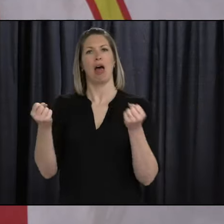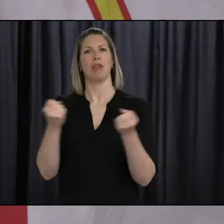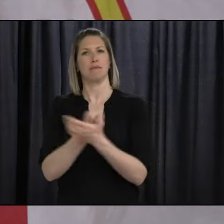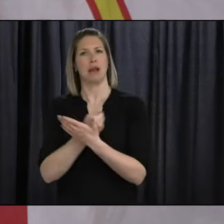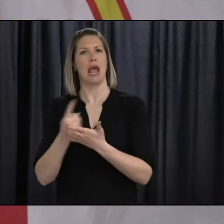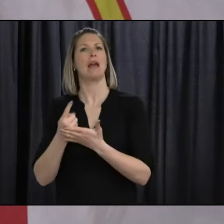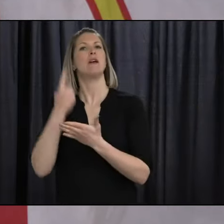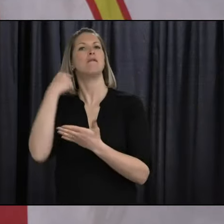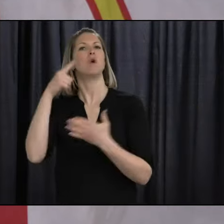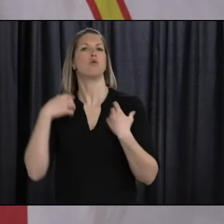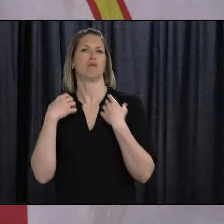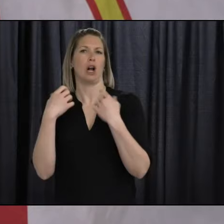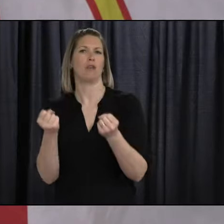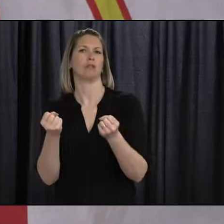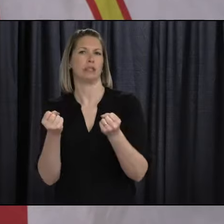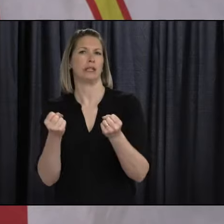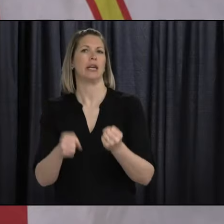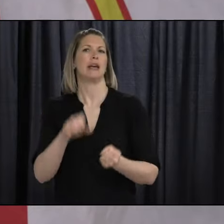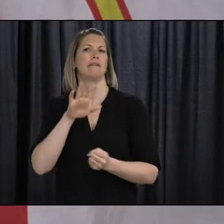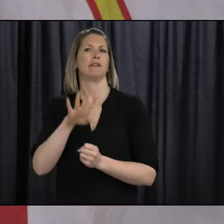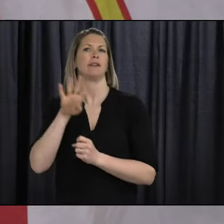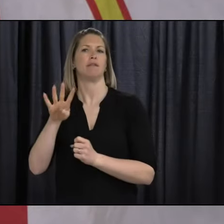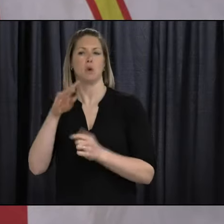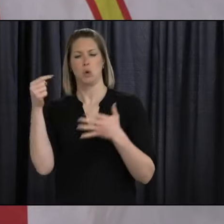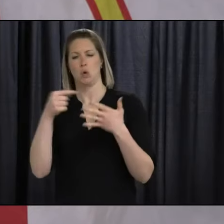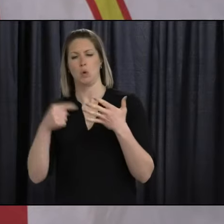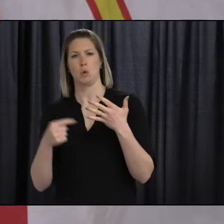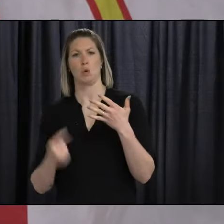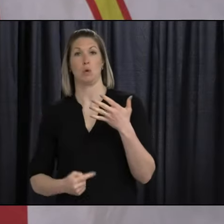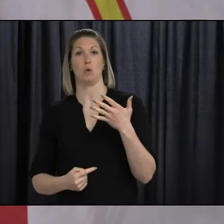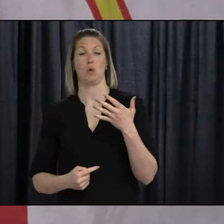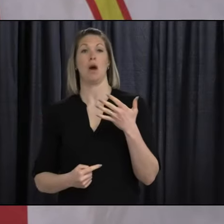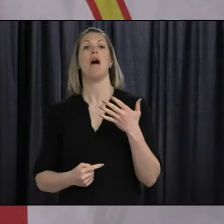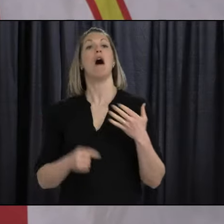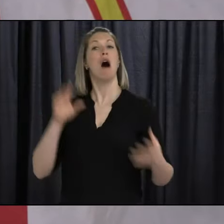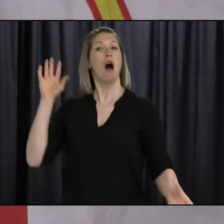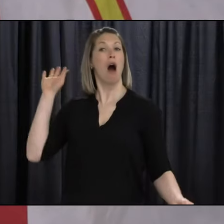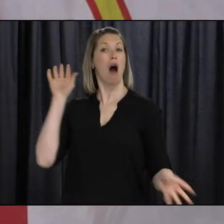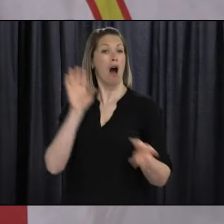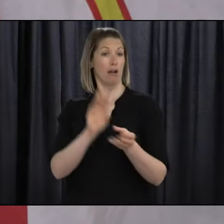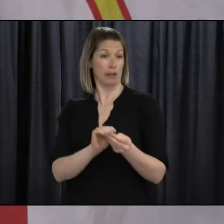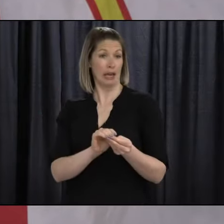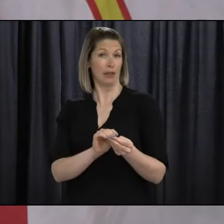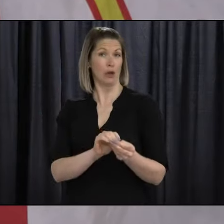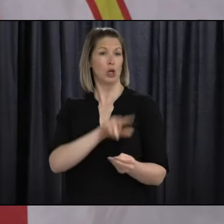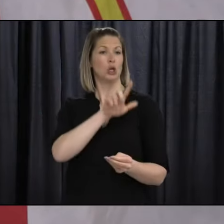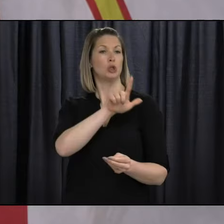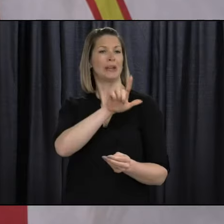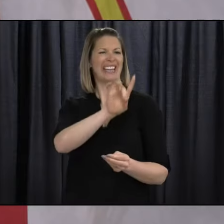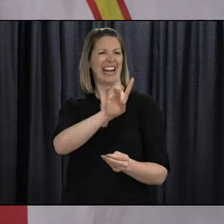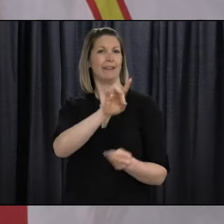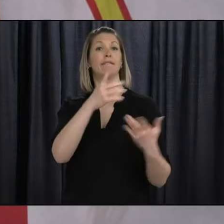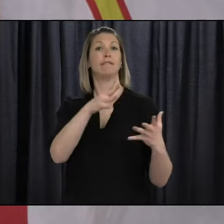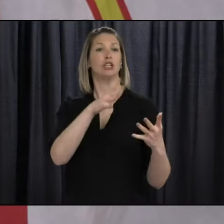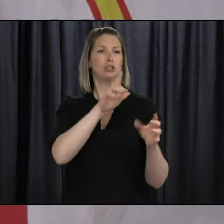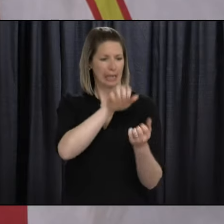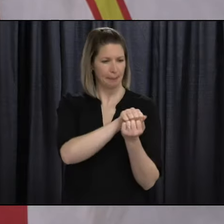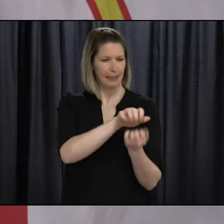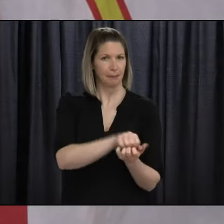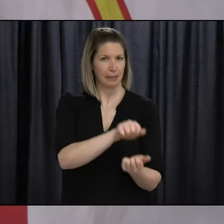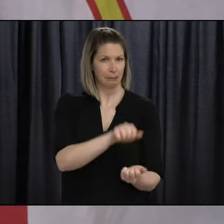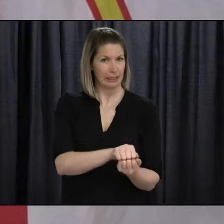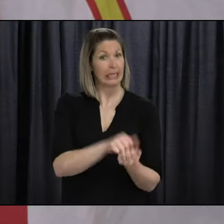those 54 recommendations, 28 of those are complete and 26 are in progress. When we reflect back at last